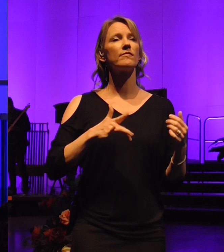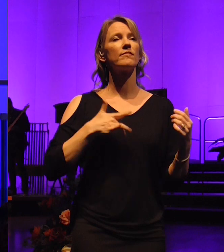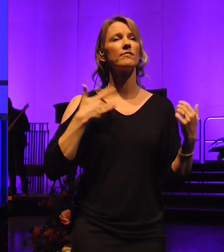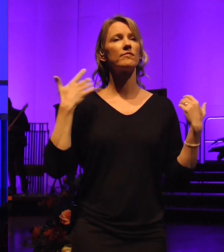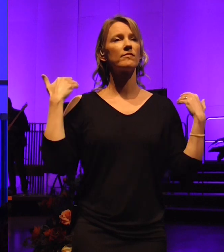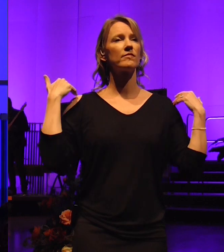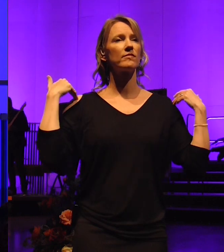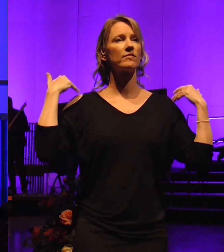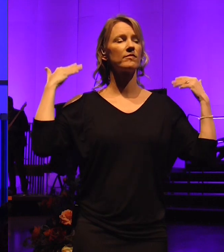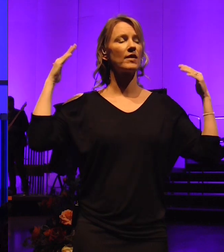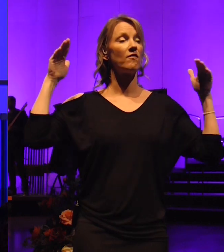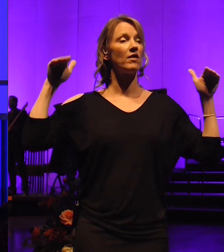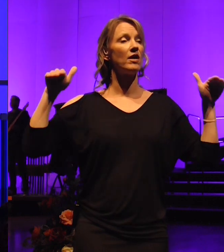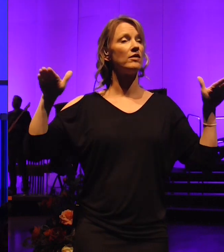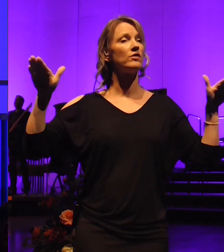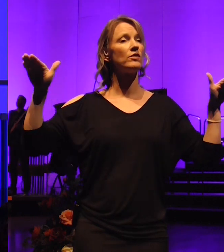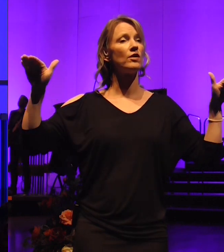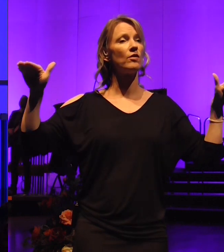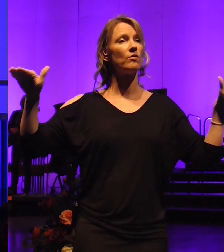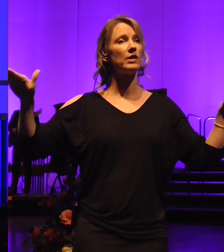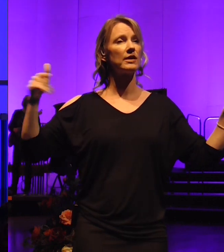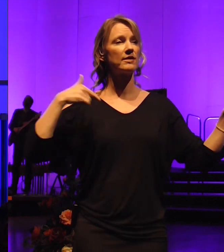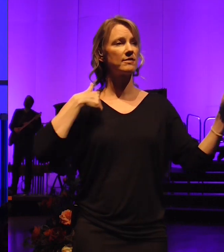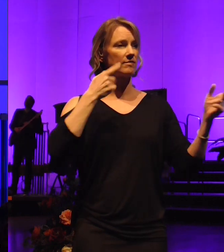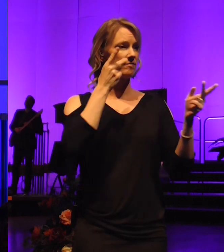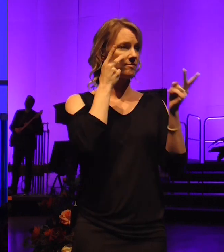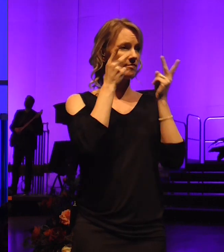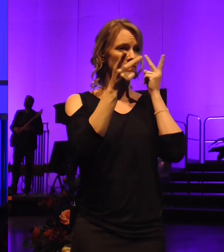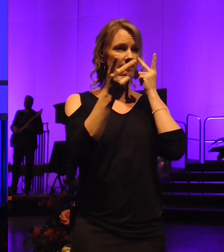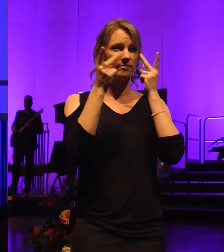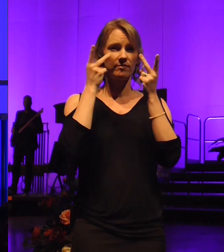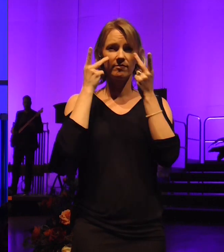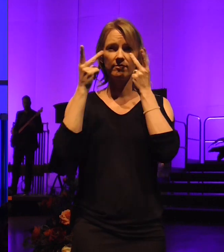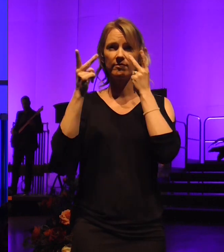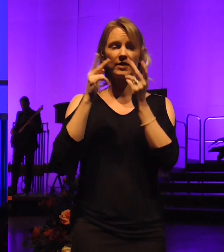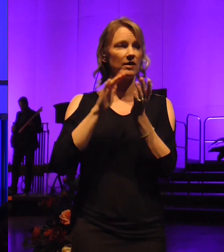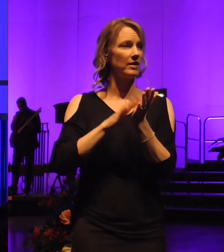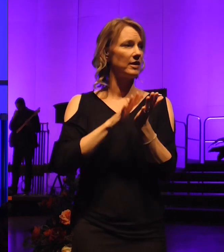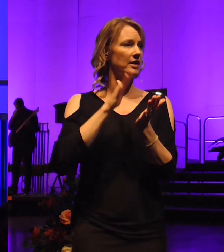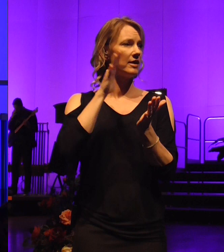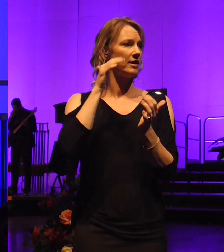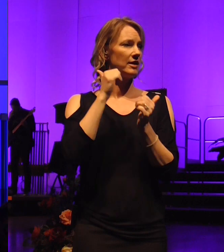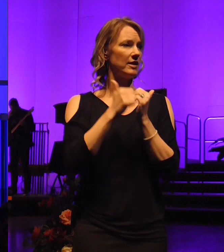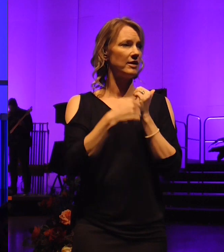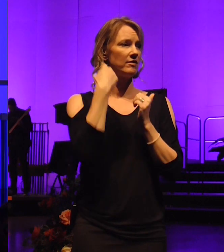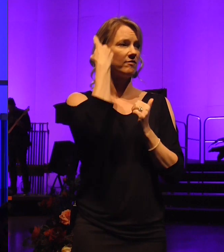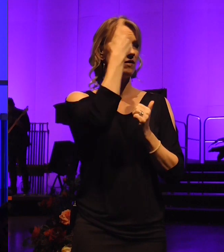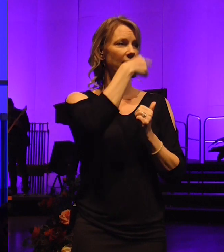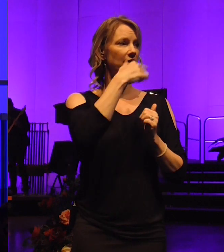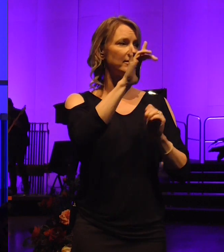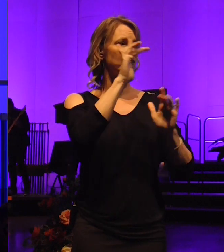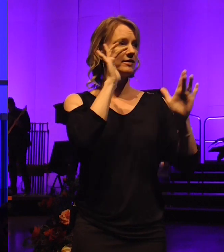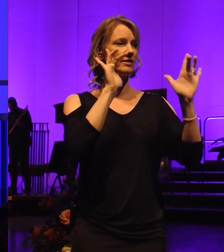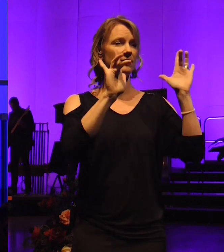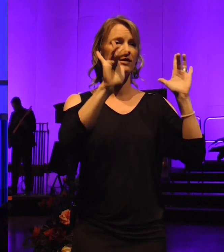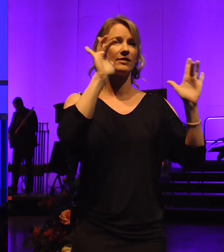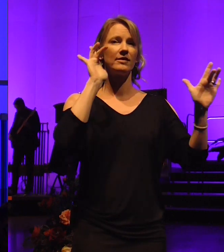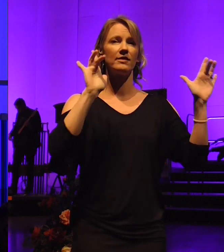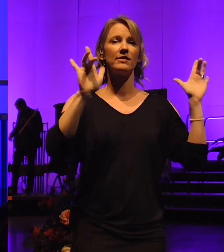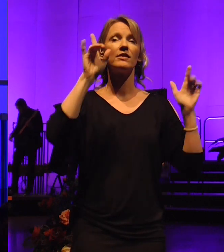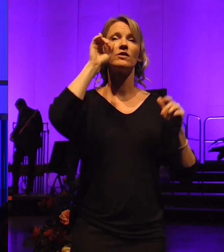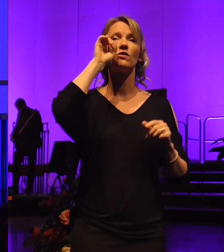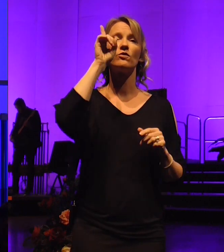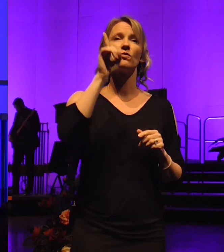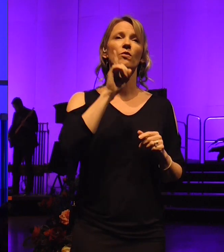I can hear the brush of angel wings. I see glory on each